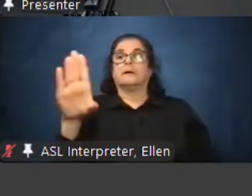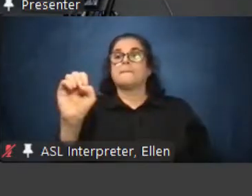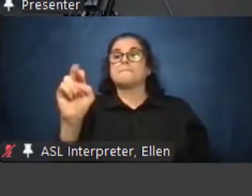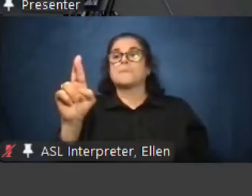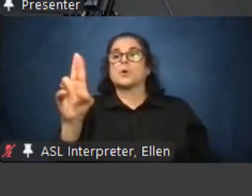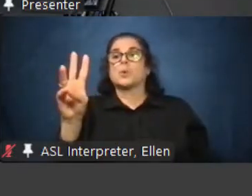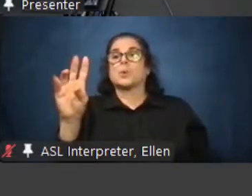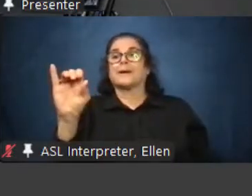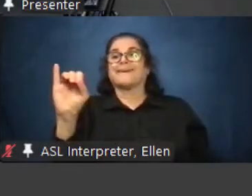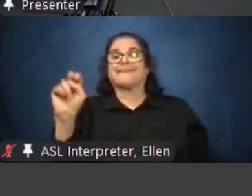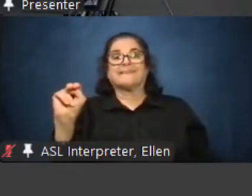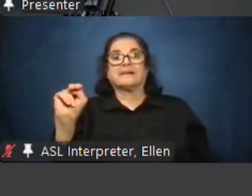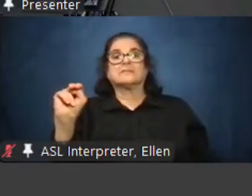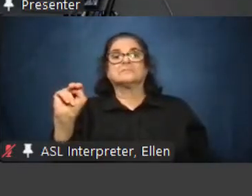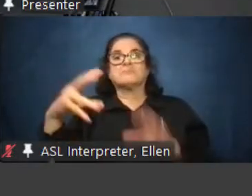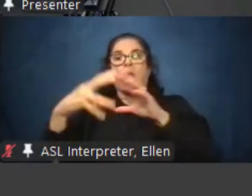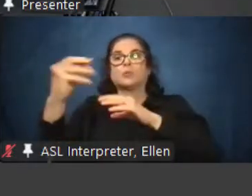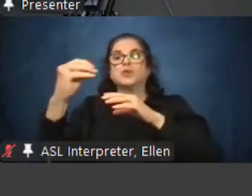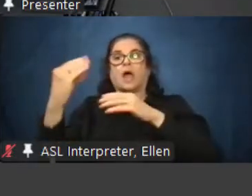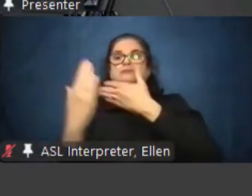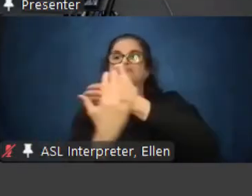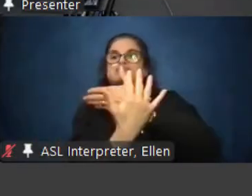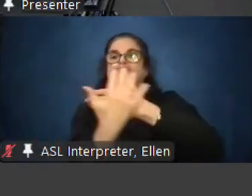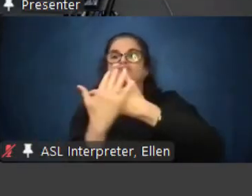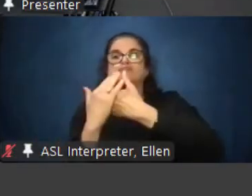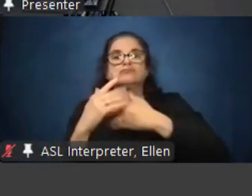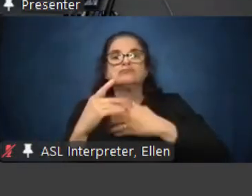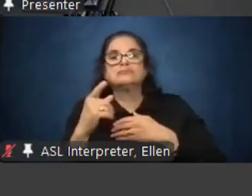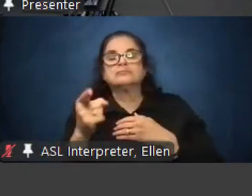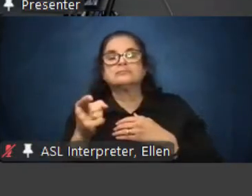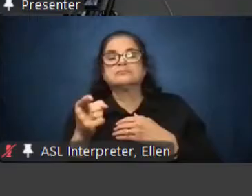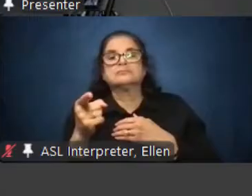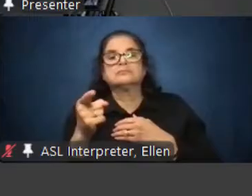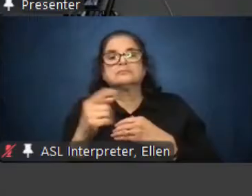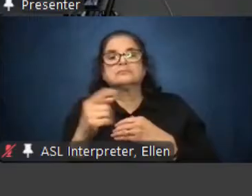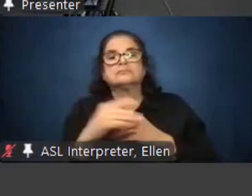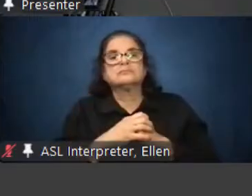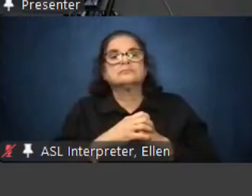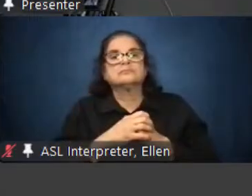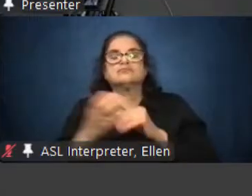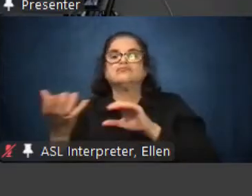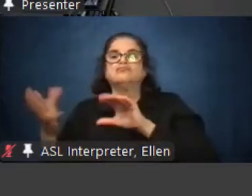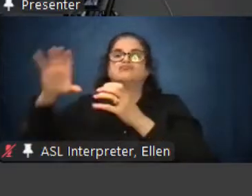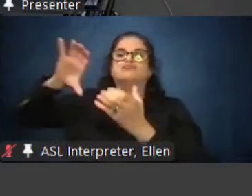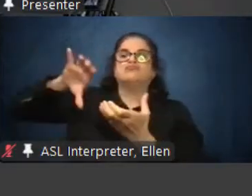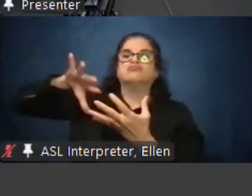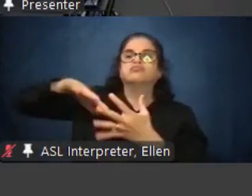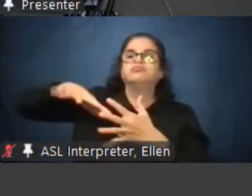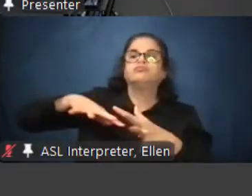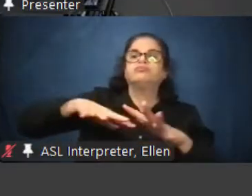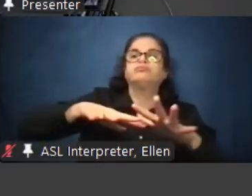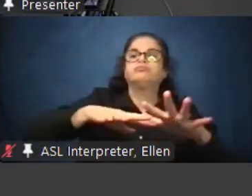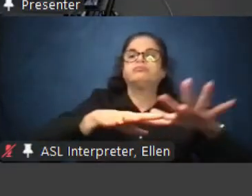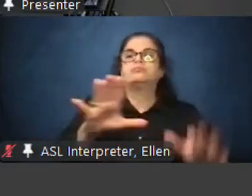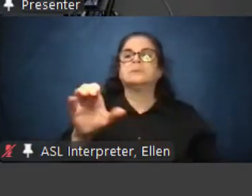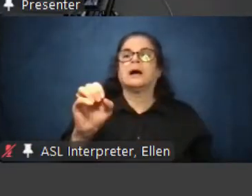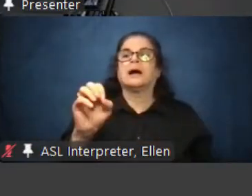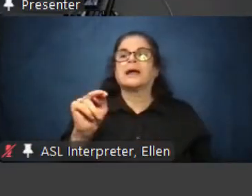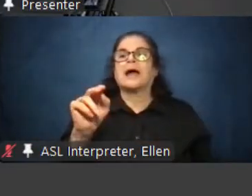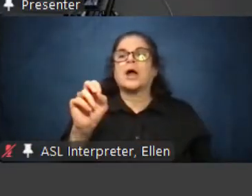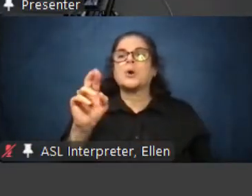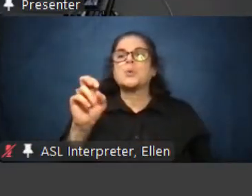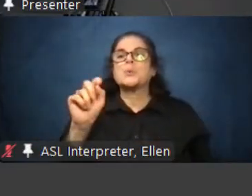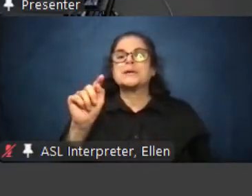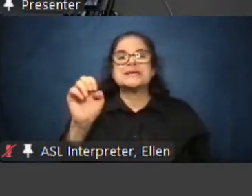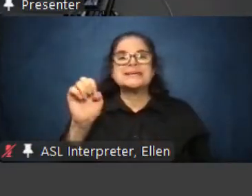station, where you have them pouring the final concrete footprint right out in front of the station around one of